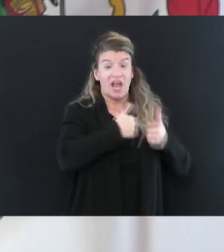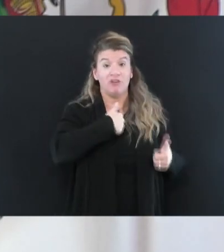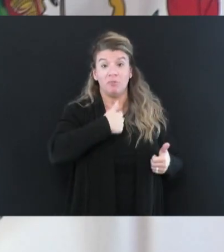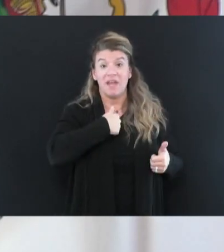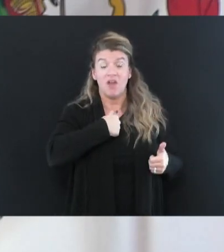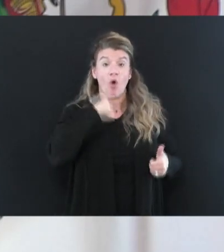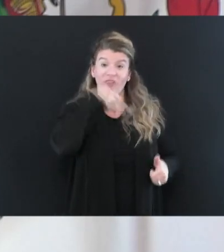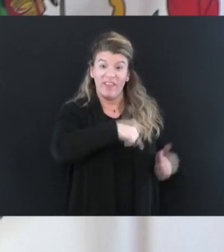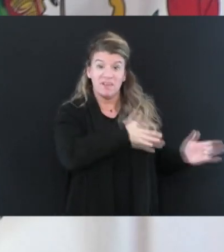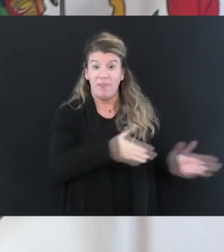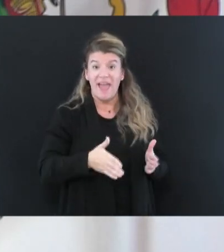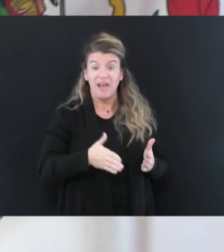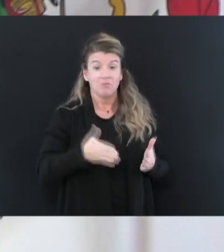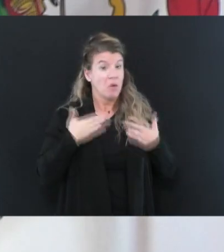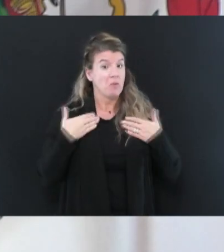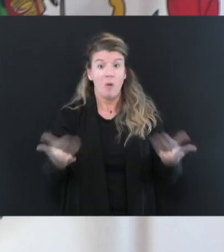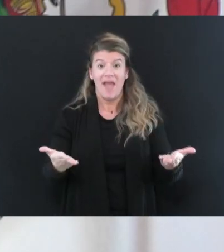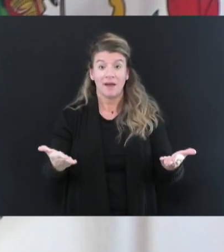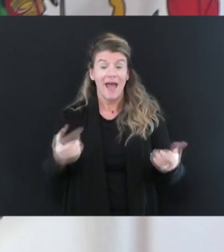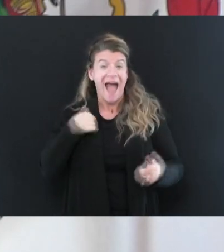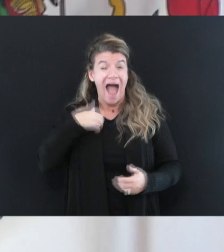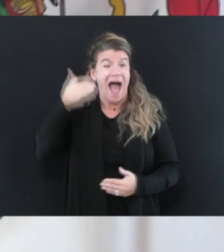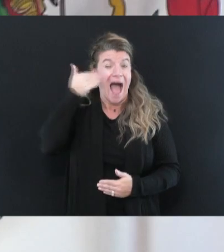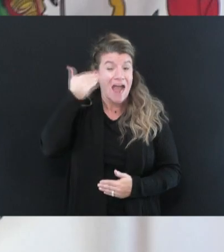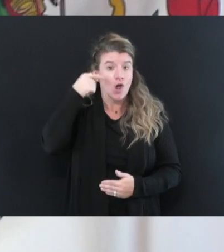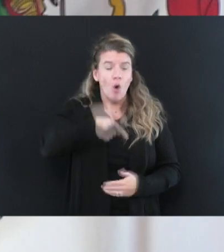this. This is rock solid.